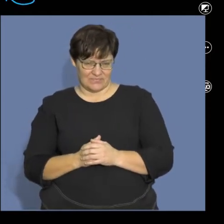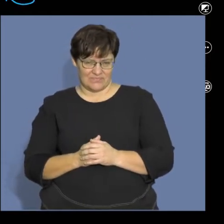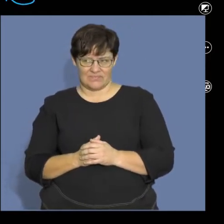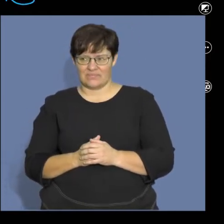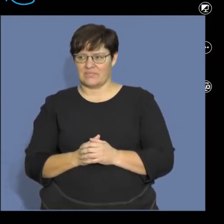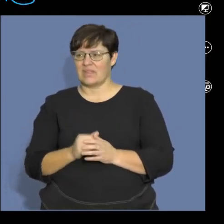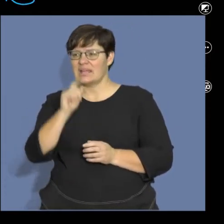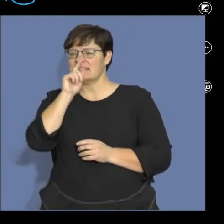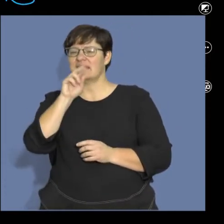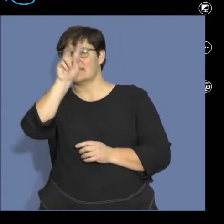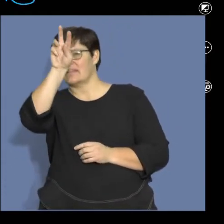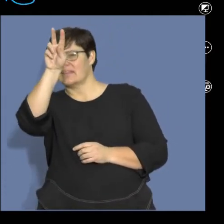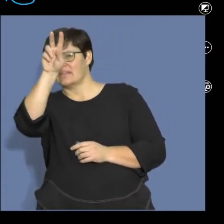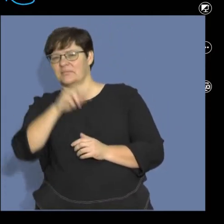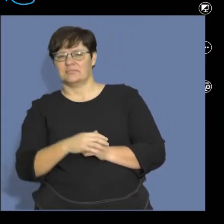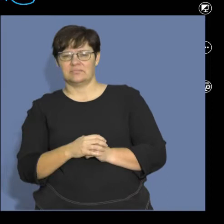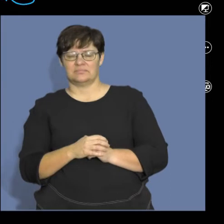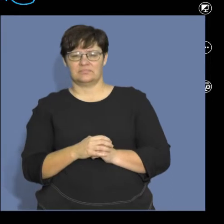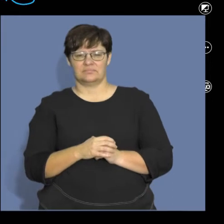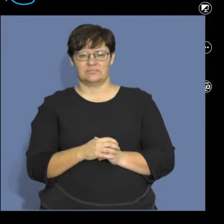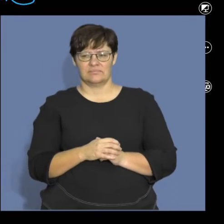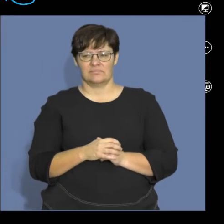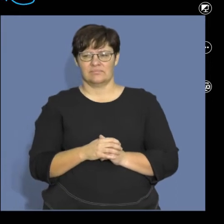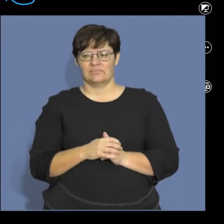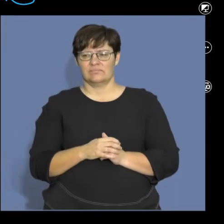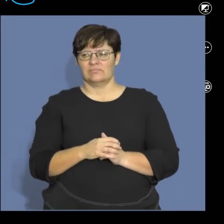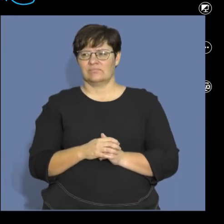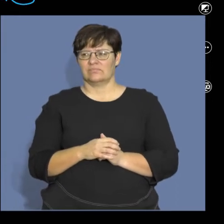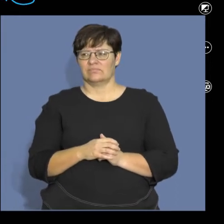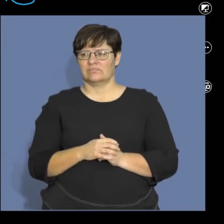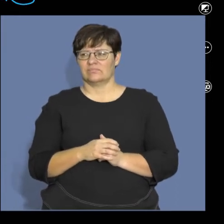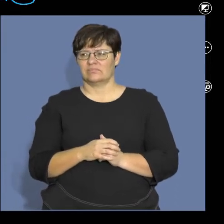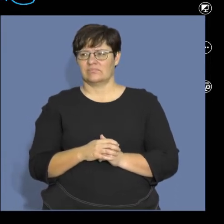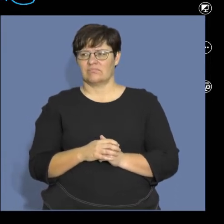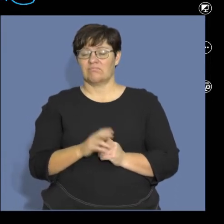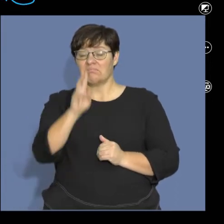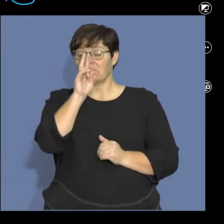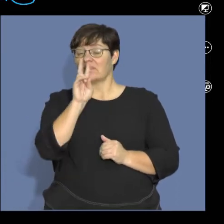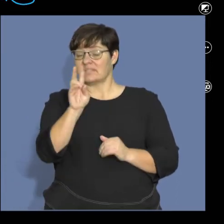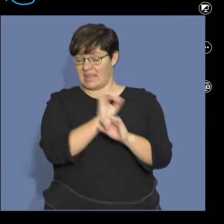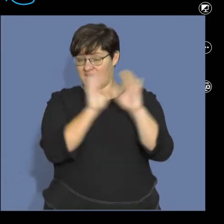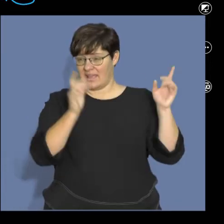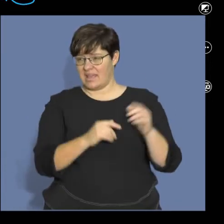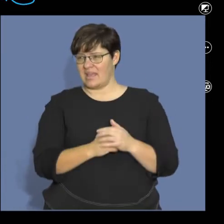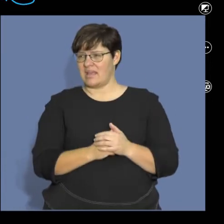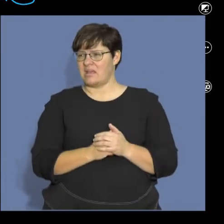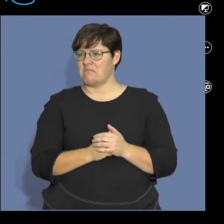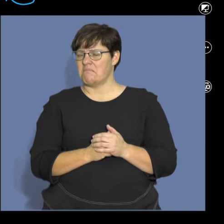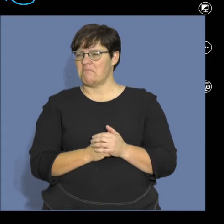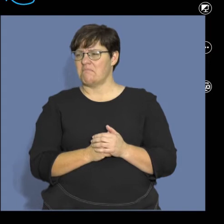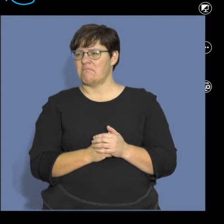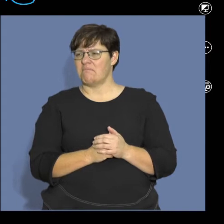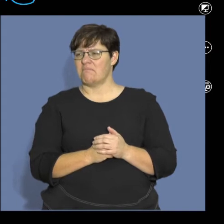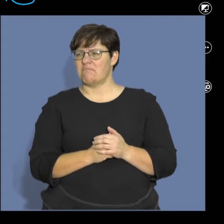So have a look up there at that little graphic. Here we can clearly see